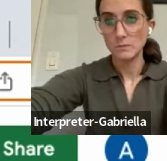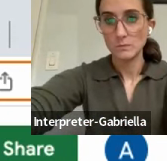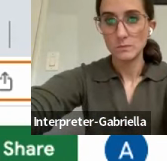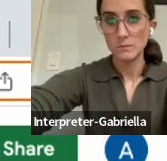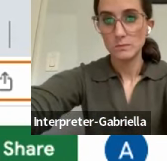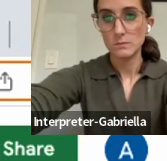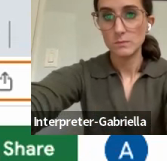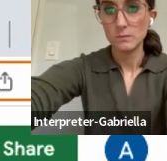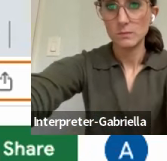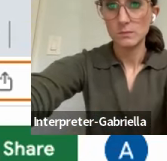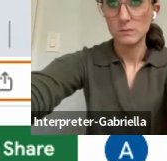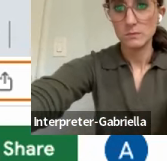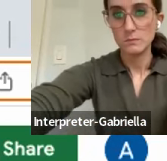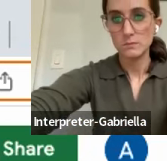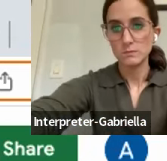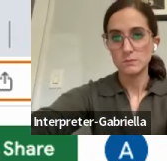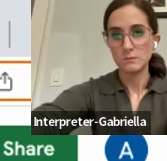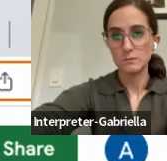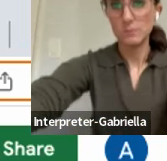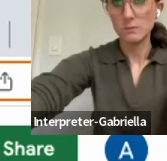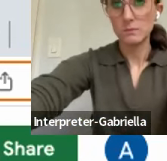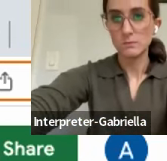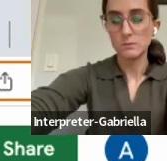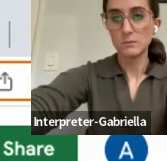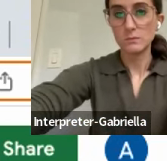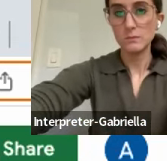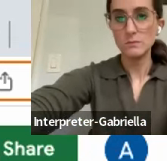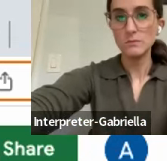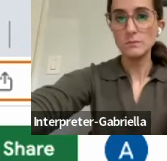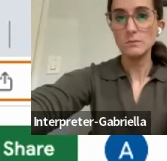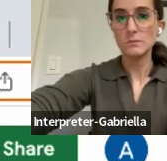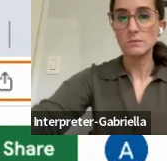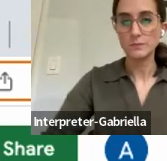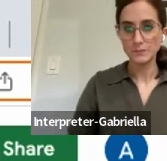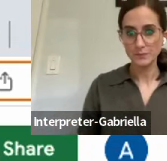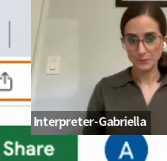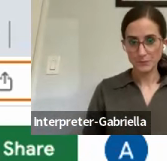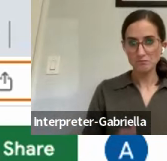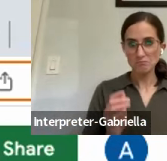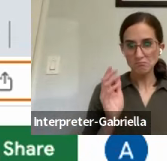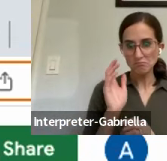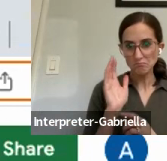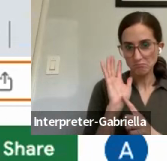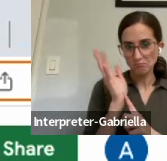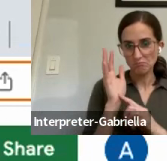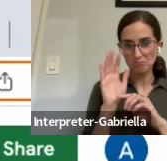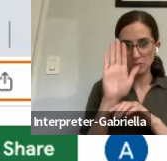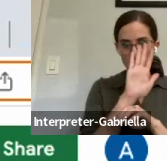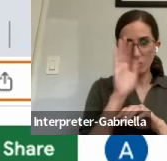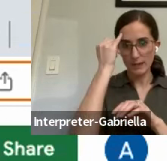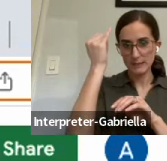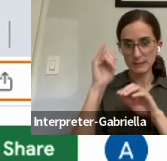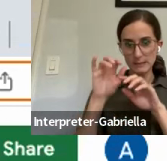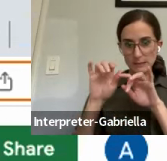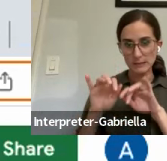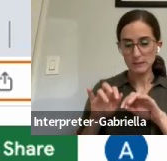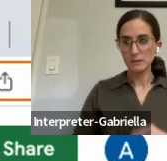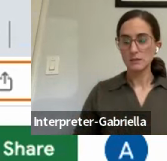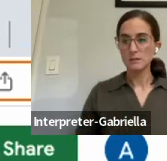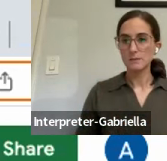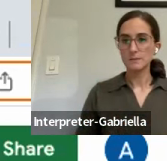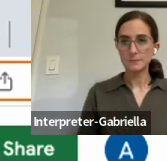Jessica, ahorita vamos a hablar contigo, pero queremos que tomen 5 minutos todos a poner sus ideas en el chat y ahí